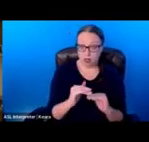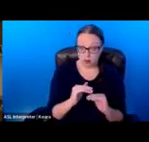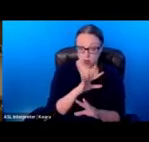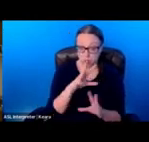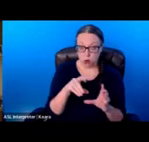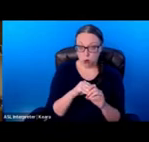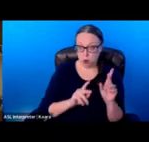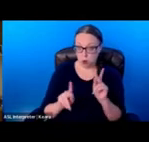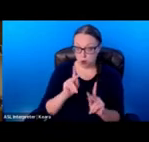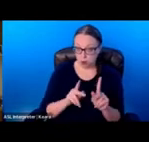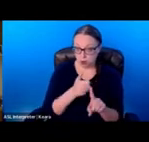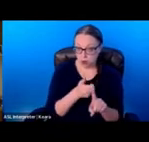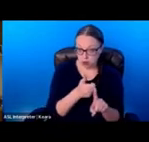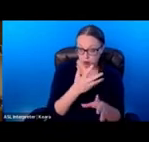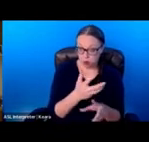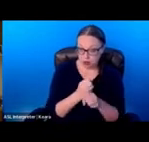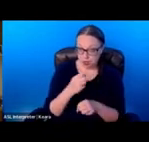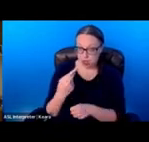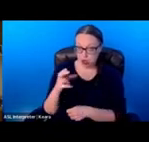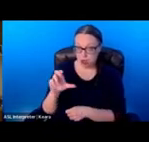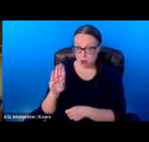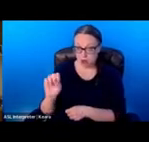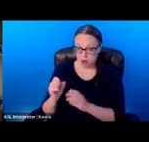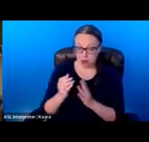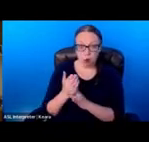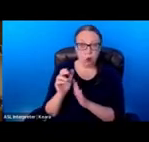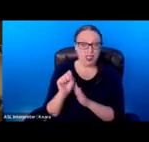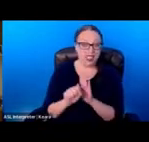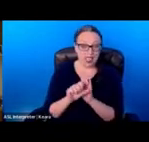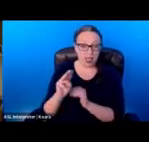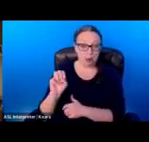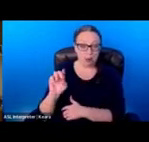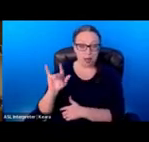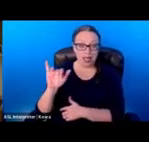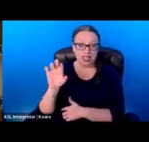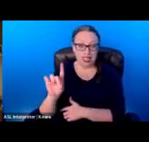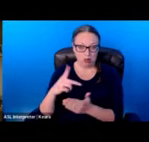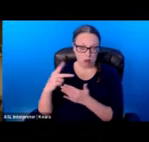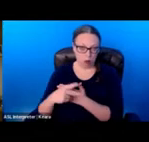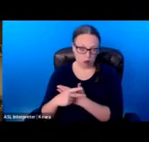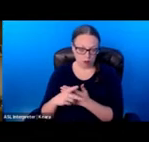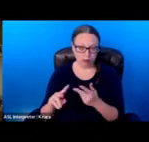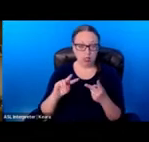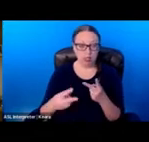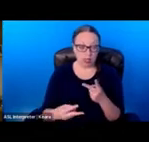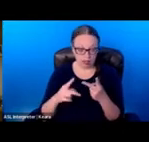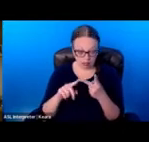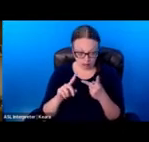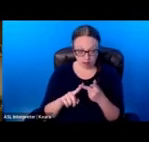include individuals who received HCBS through a state Medicaid program. Second, we